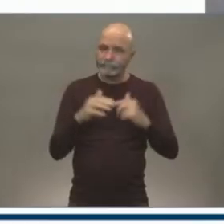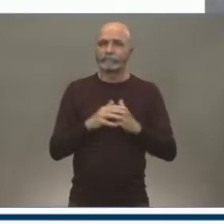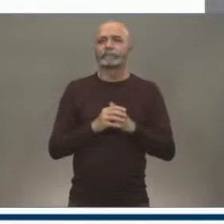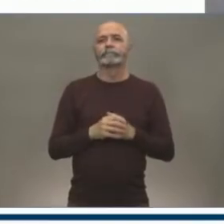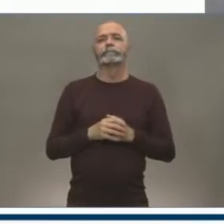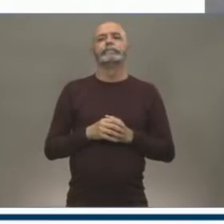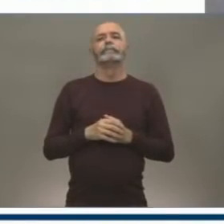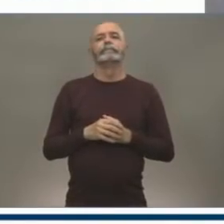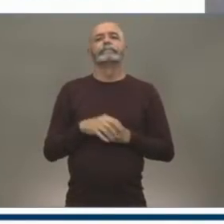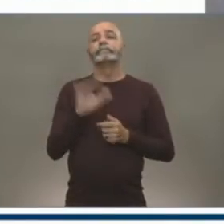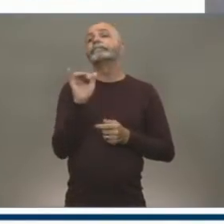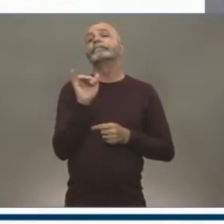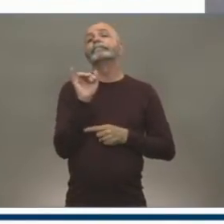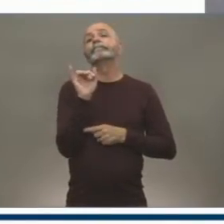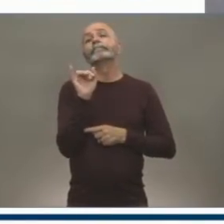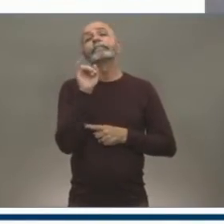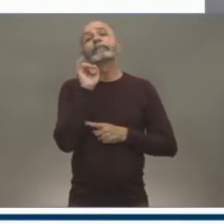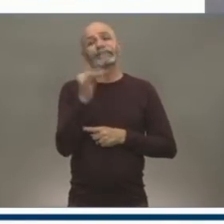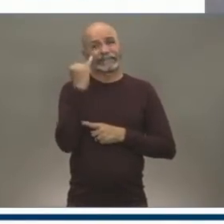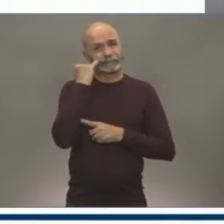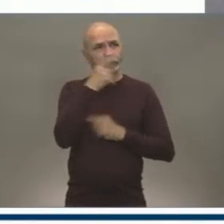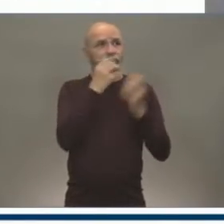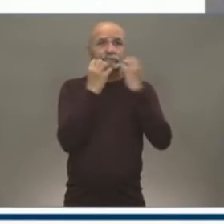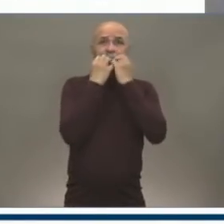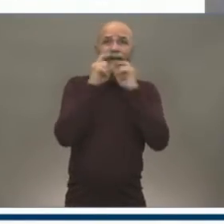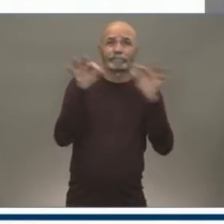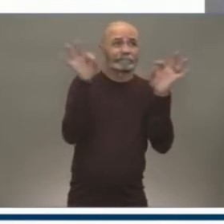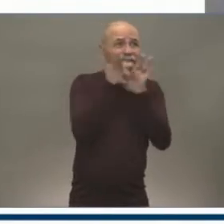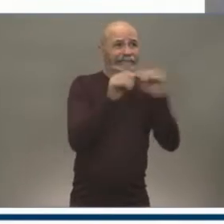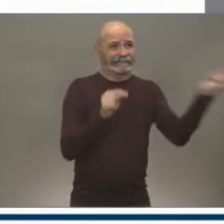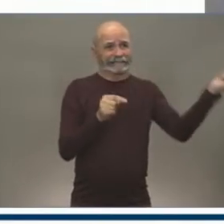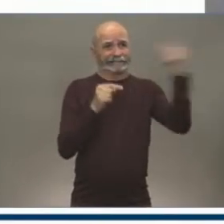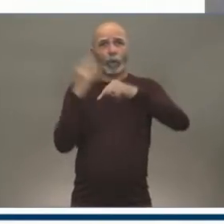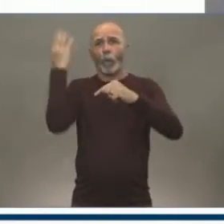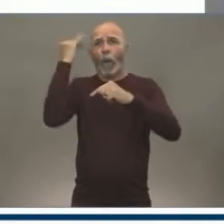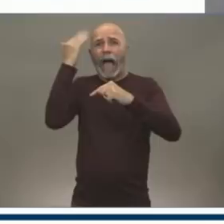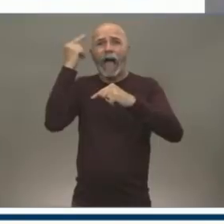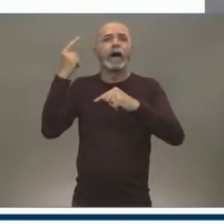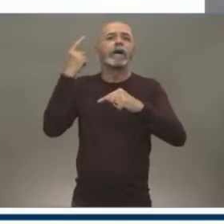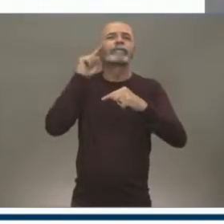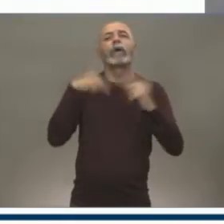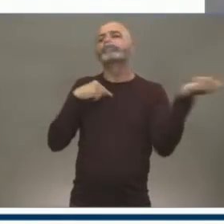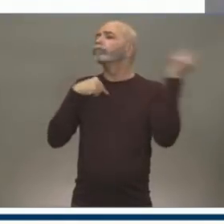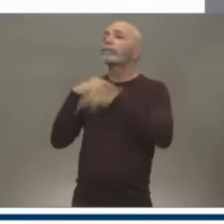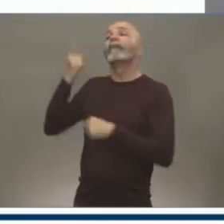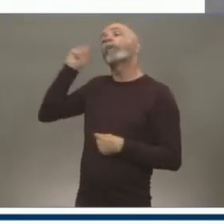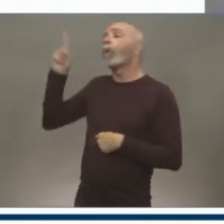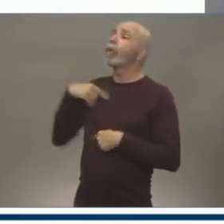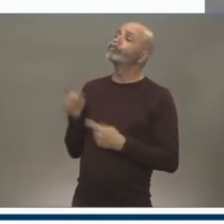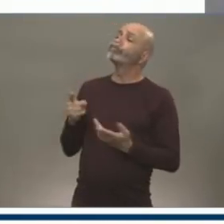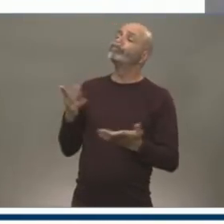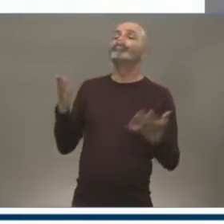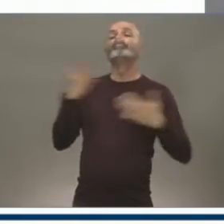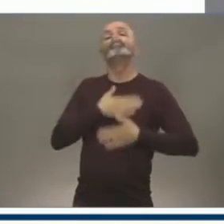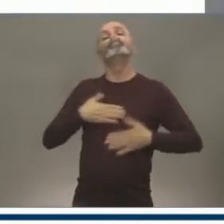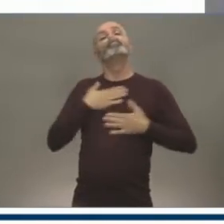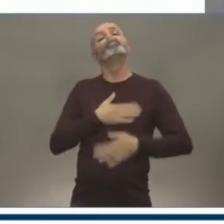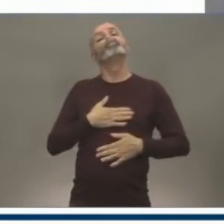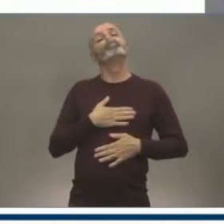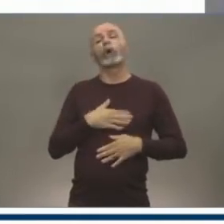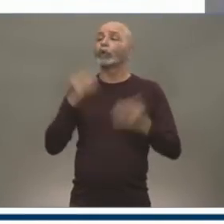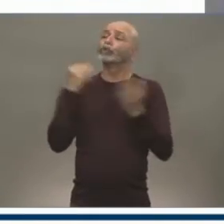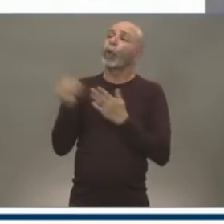it's an essential trip here, stay home. Shop in your own province, stay home in your own property in your own province,